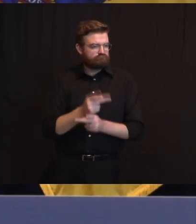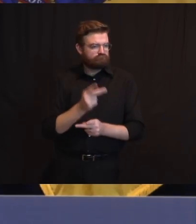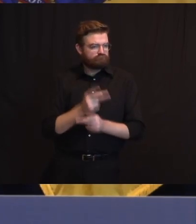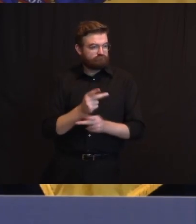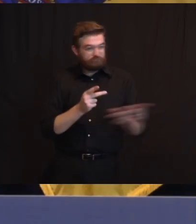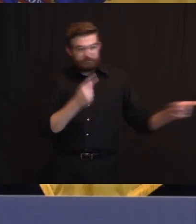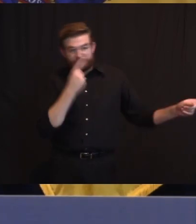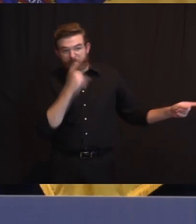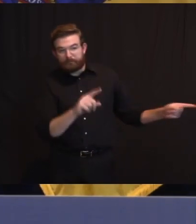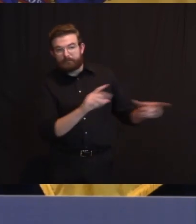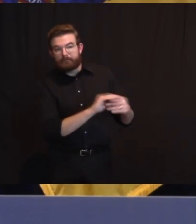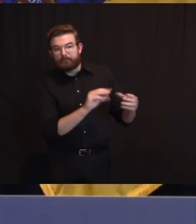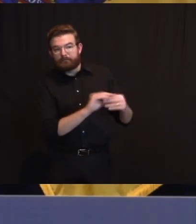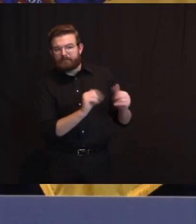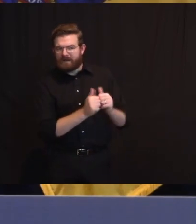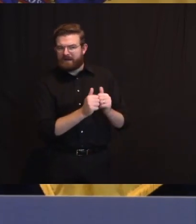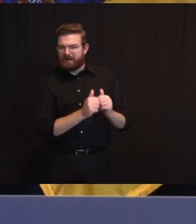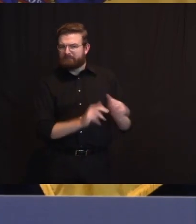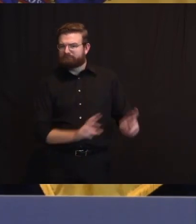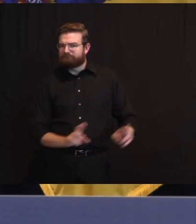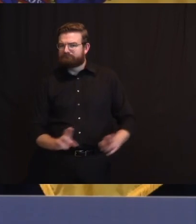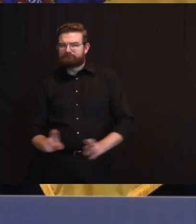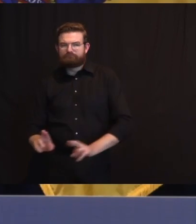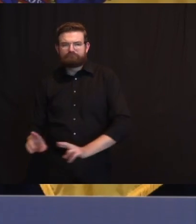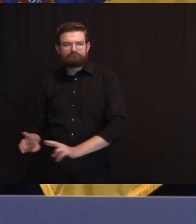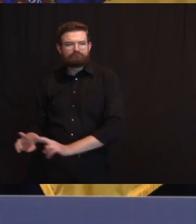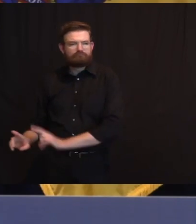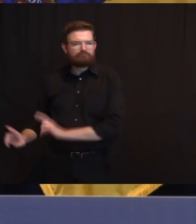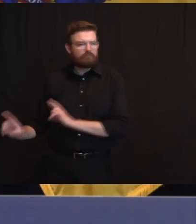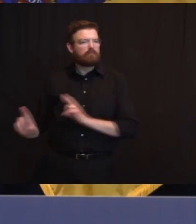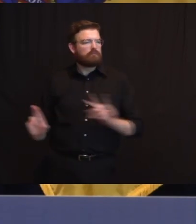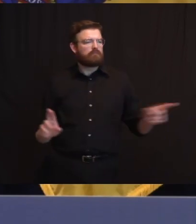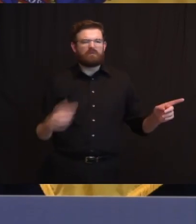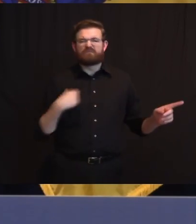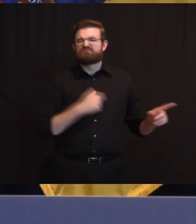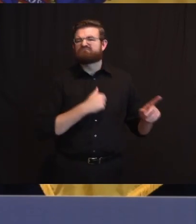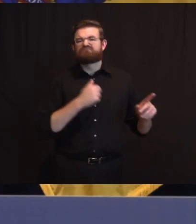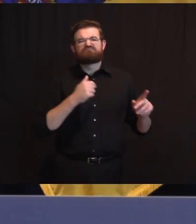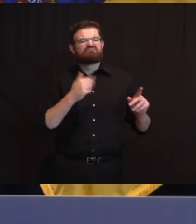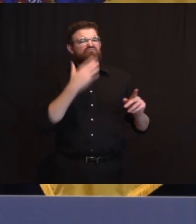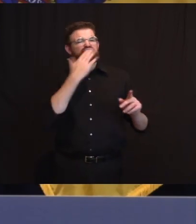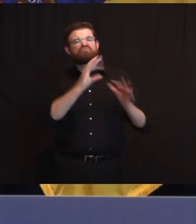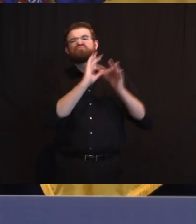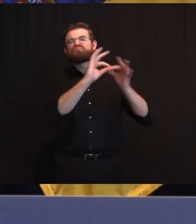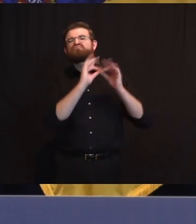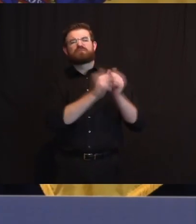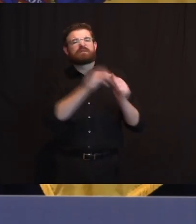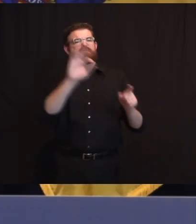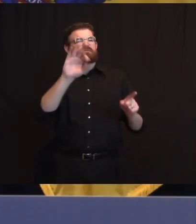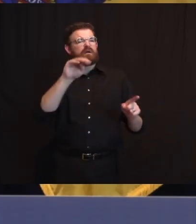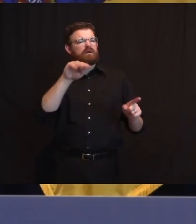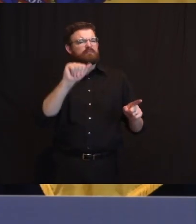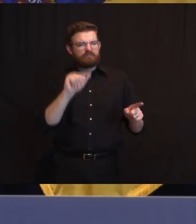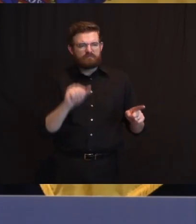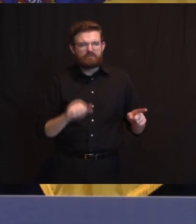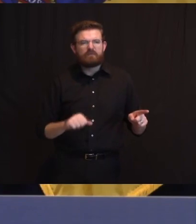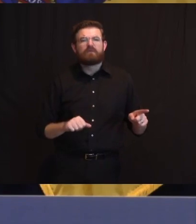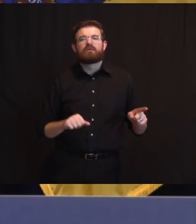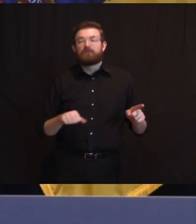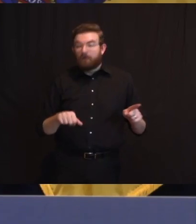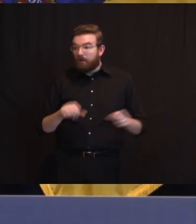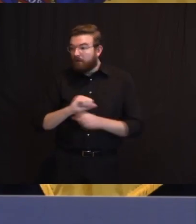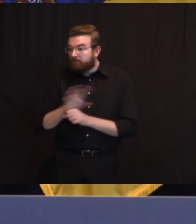preparedness looks like. We've got a great relationship with FEMA, which has only been deepened in this awful pandemic. But any thoughts you've got in addition